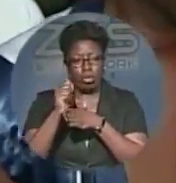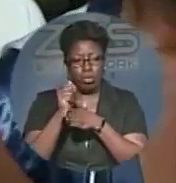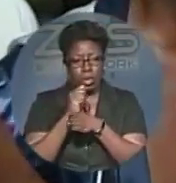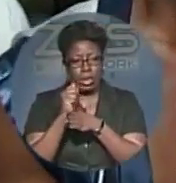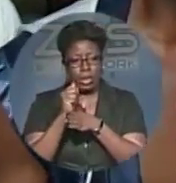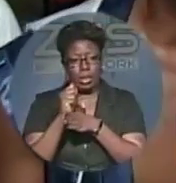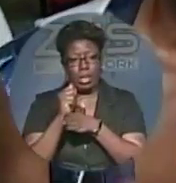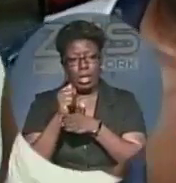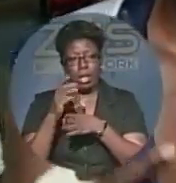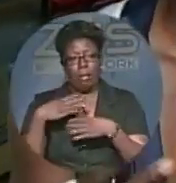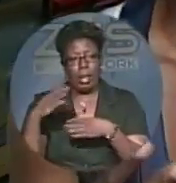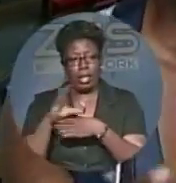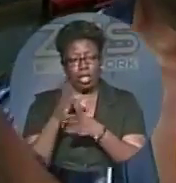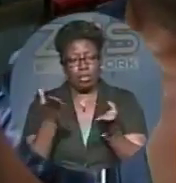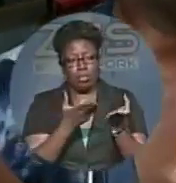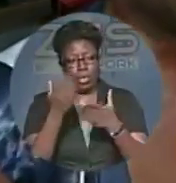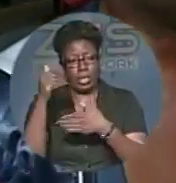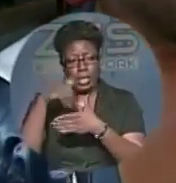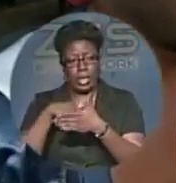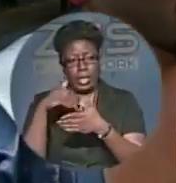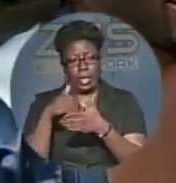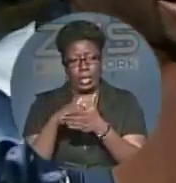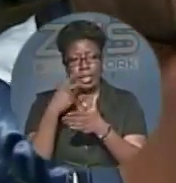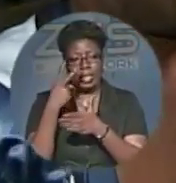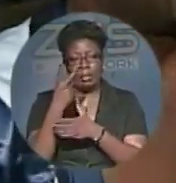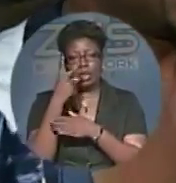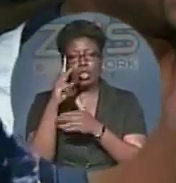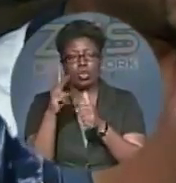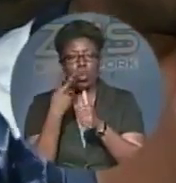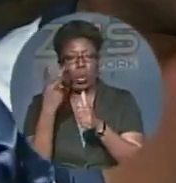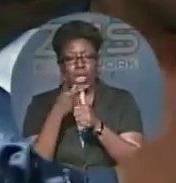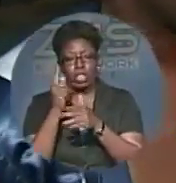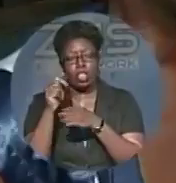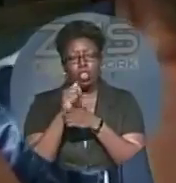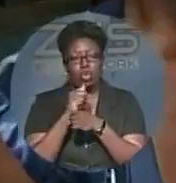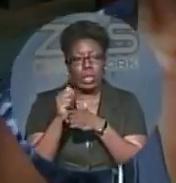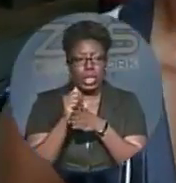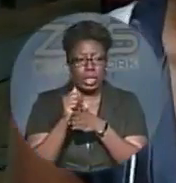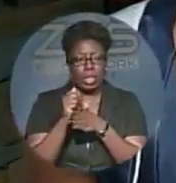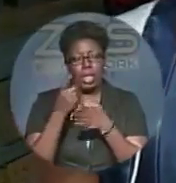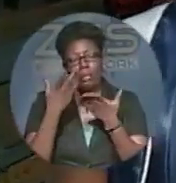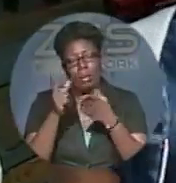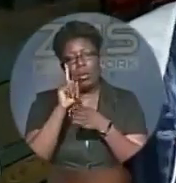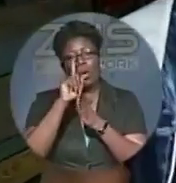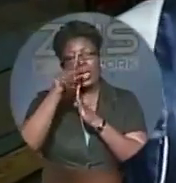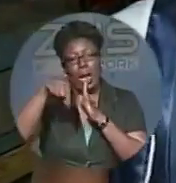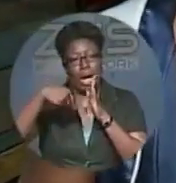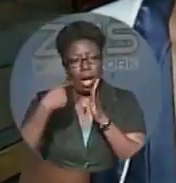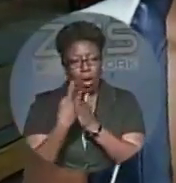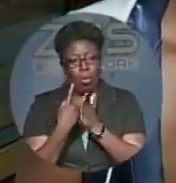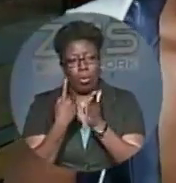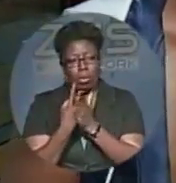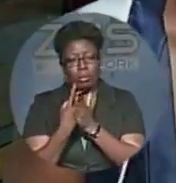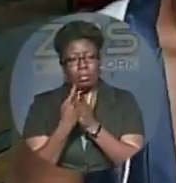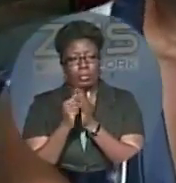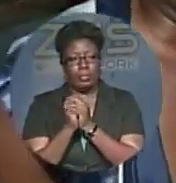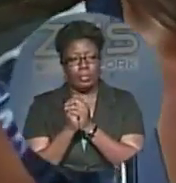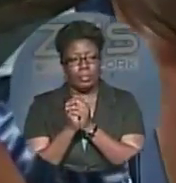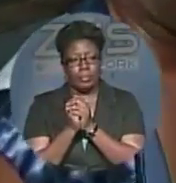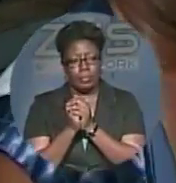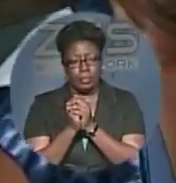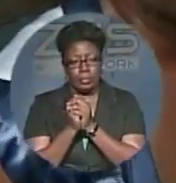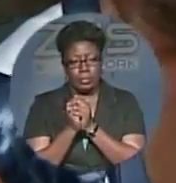me in, right? They can tell you see me twice in the gym training. Not basically about an hour the most. After that, yeah, they had back away.